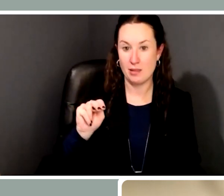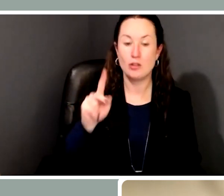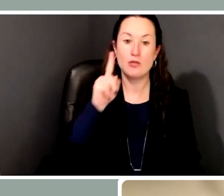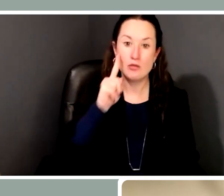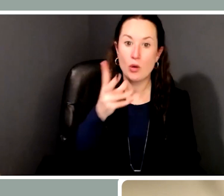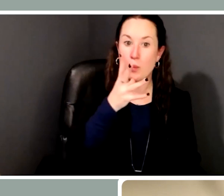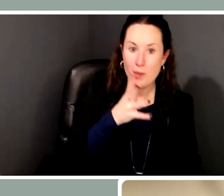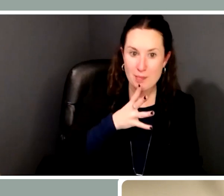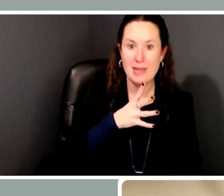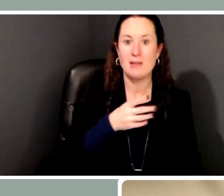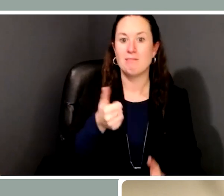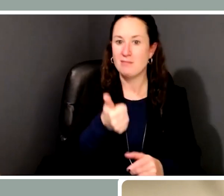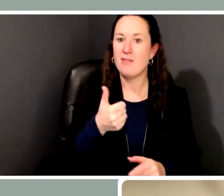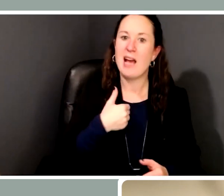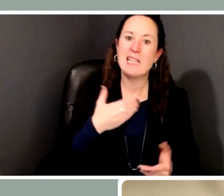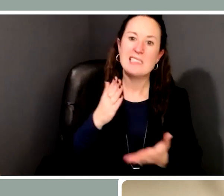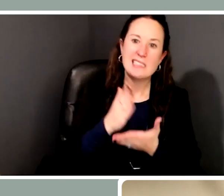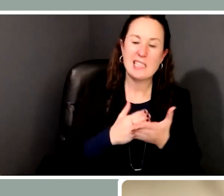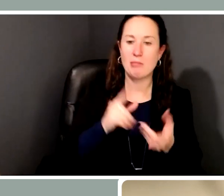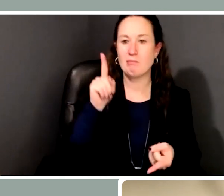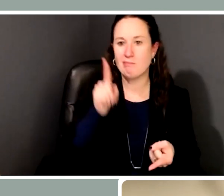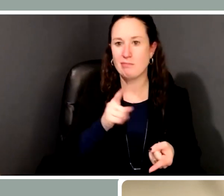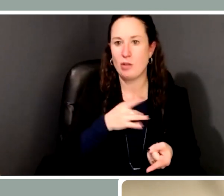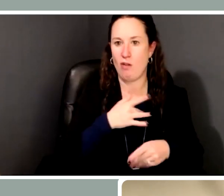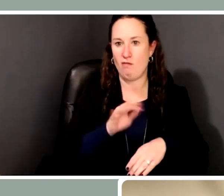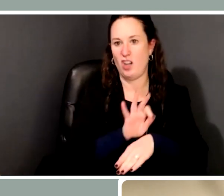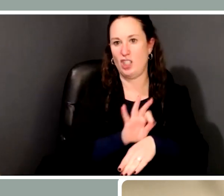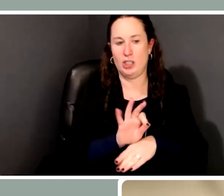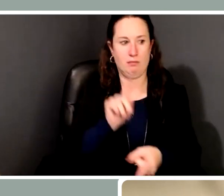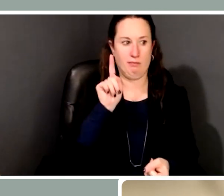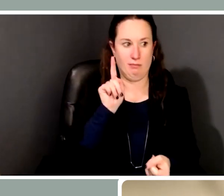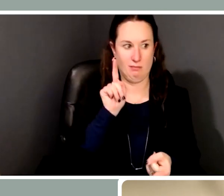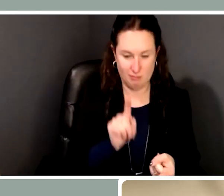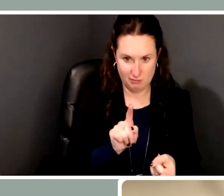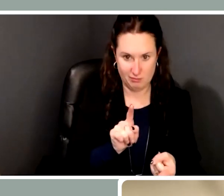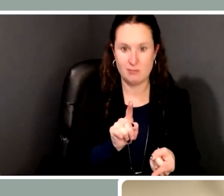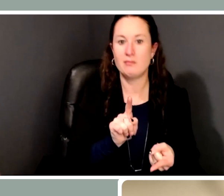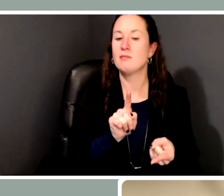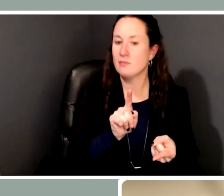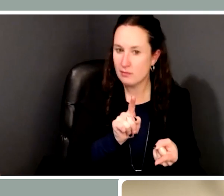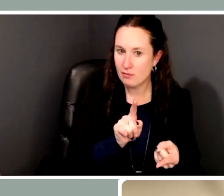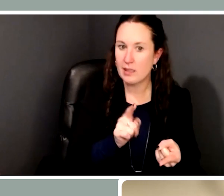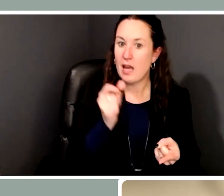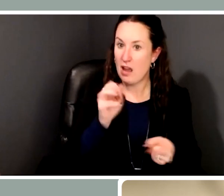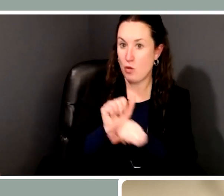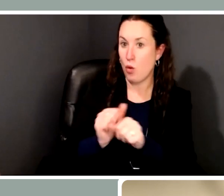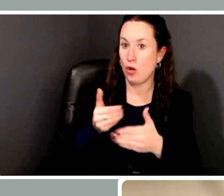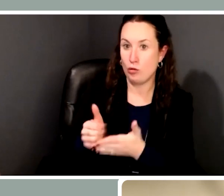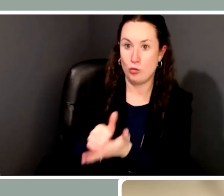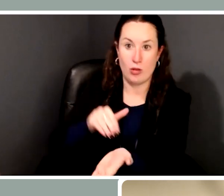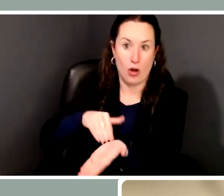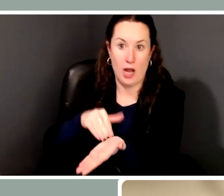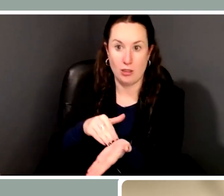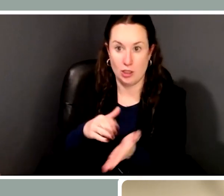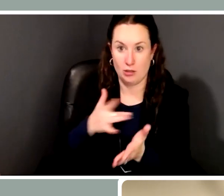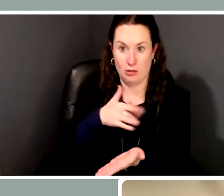moderate decrease in their heart function if we followed them closely and worked closely with a cardiologist. And there is a specialty